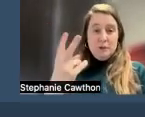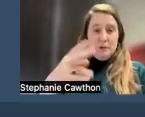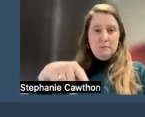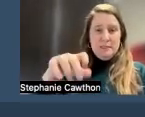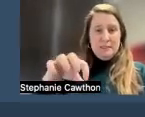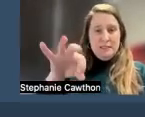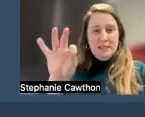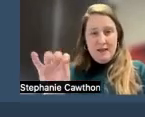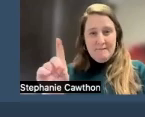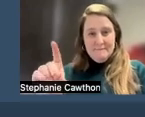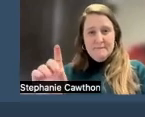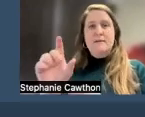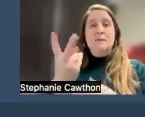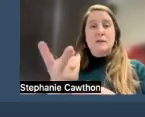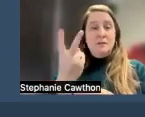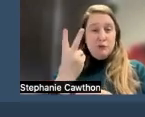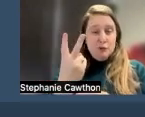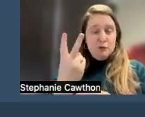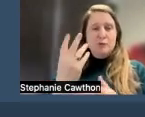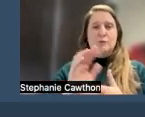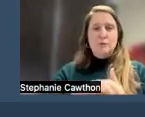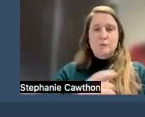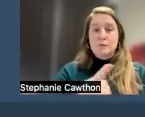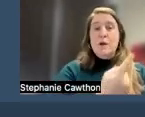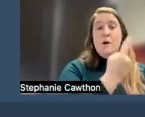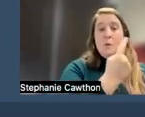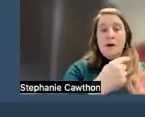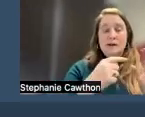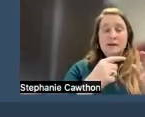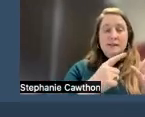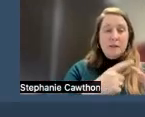It's also available in a PDF. There are two available.